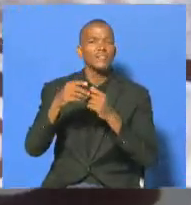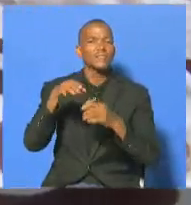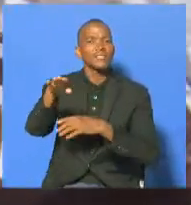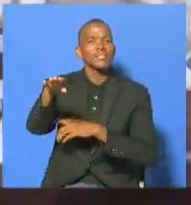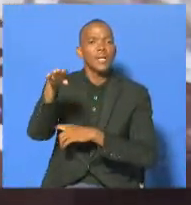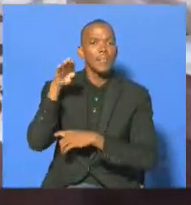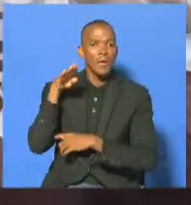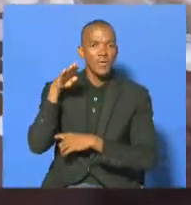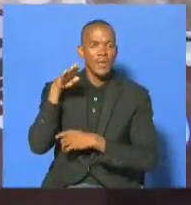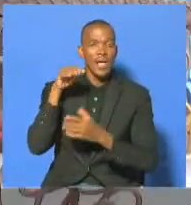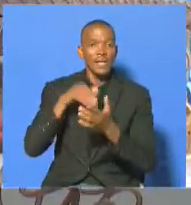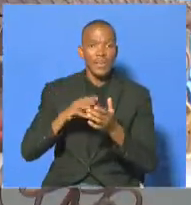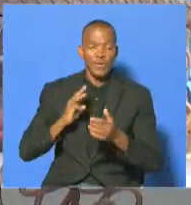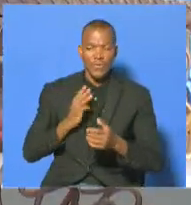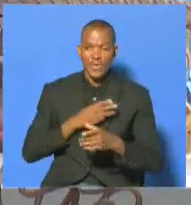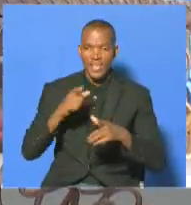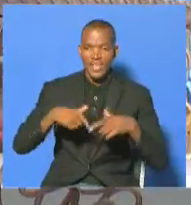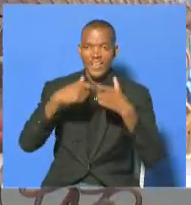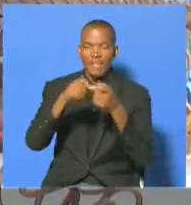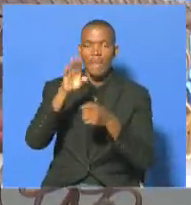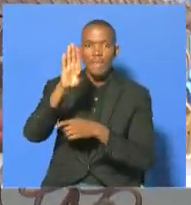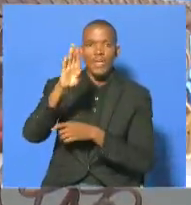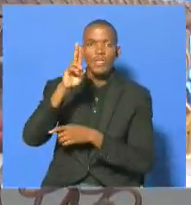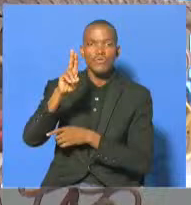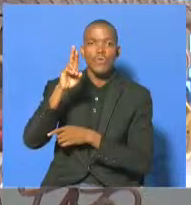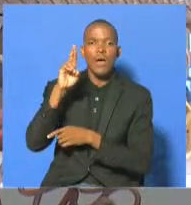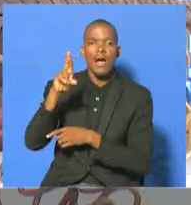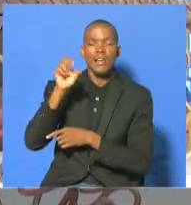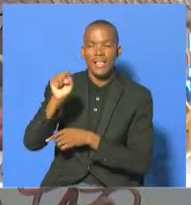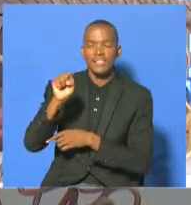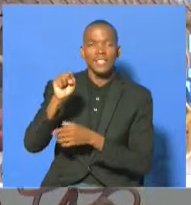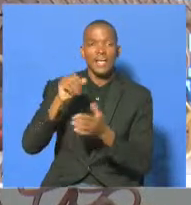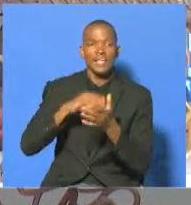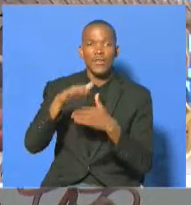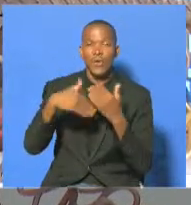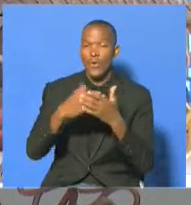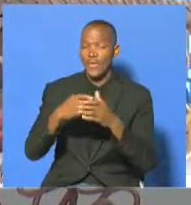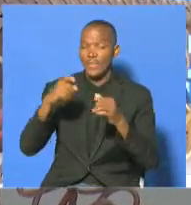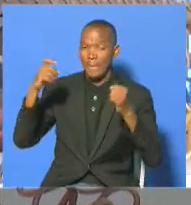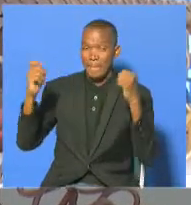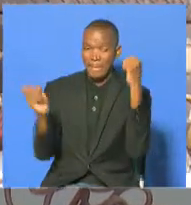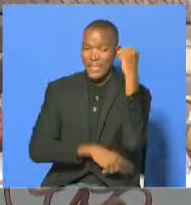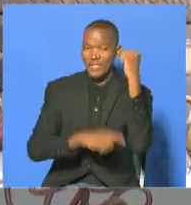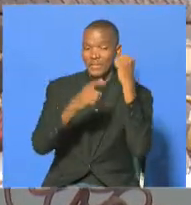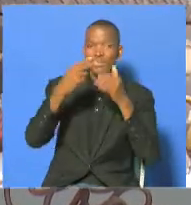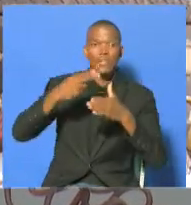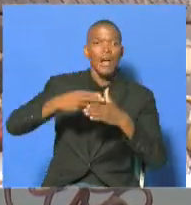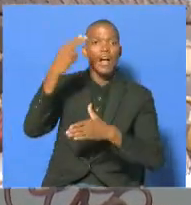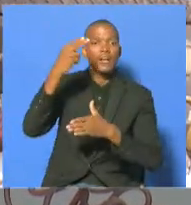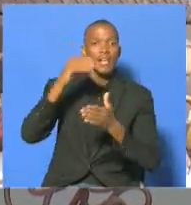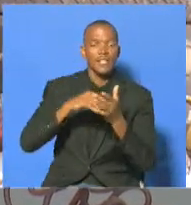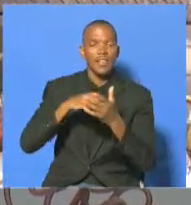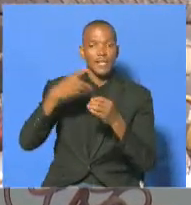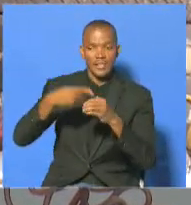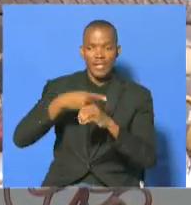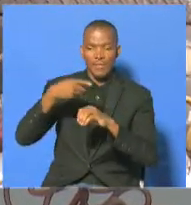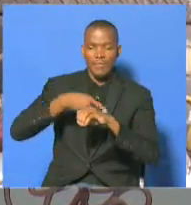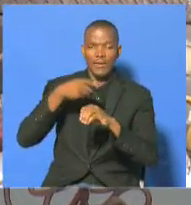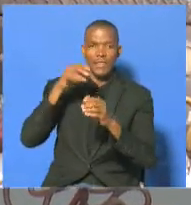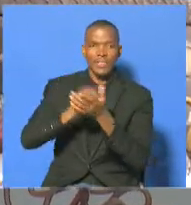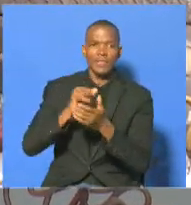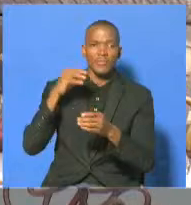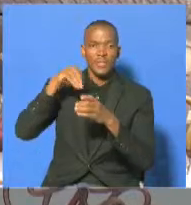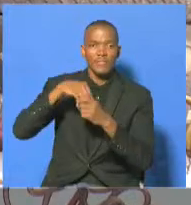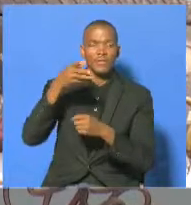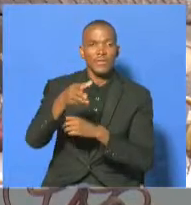Zimbabwe re neela ba BRS re lebile gone gore di-charge tsa bone di ko godimo ga na le ditapole tsa teng ga dita